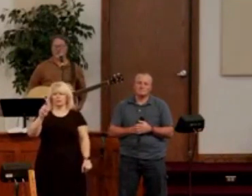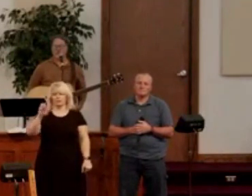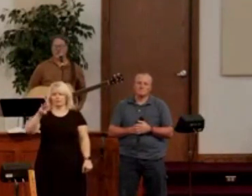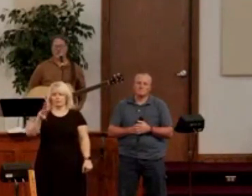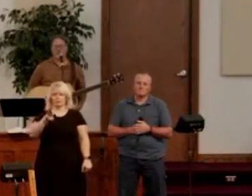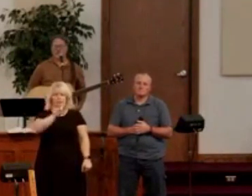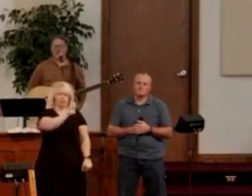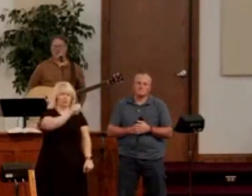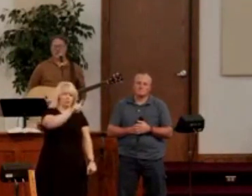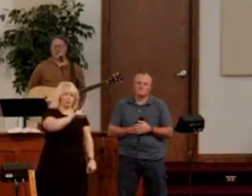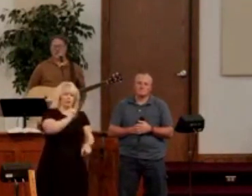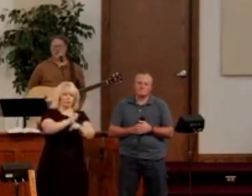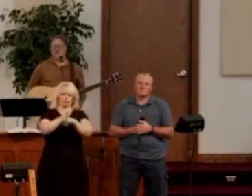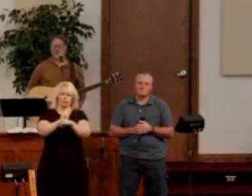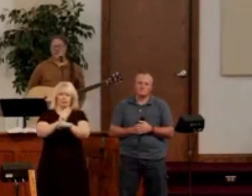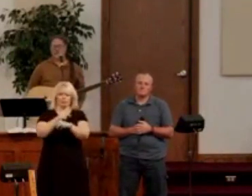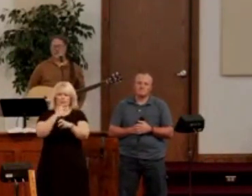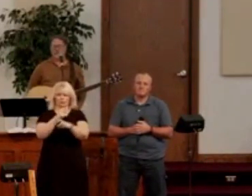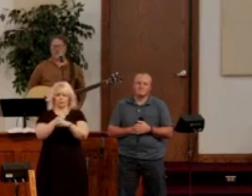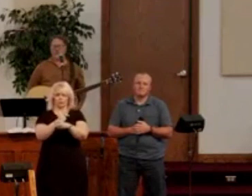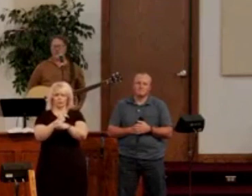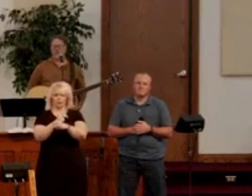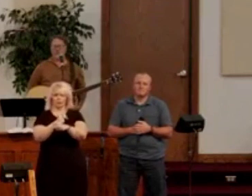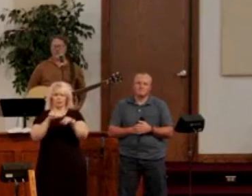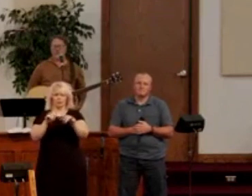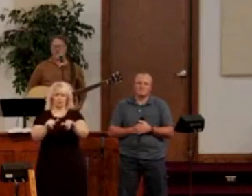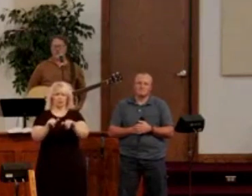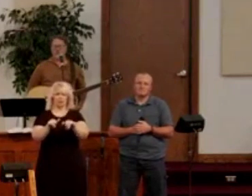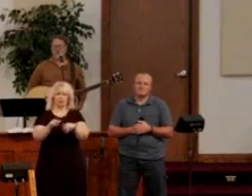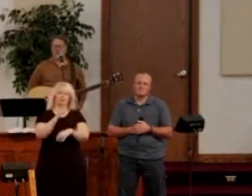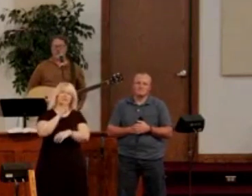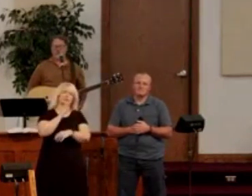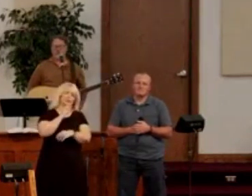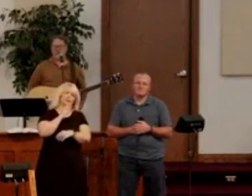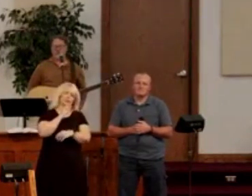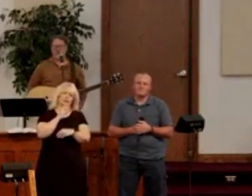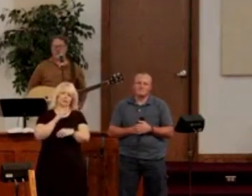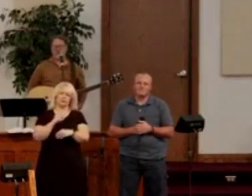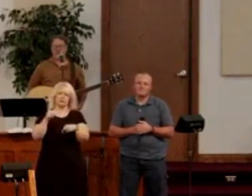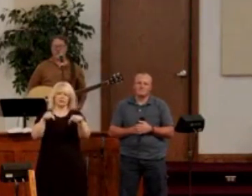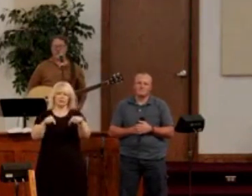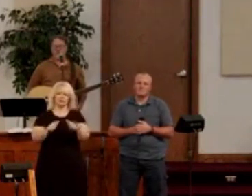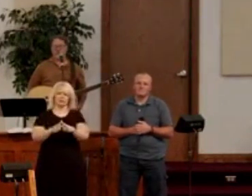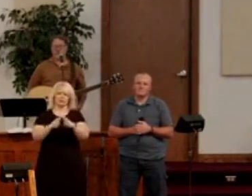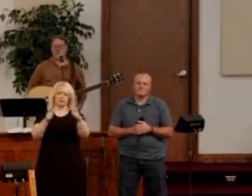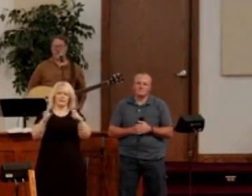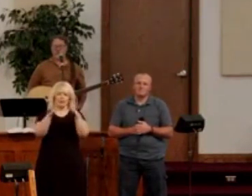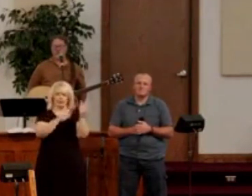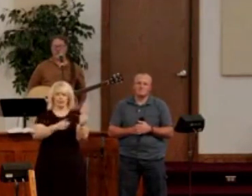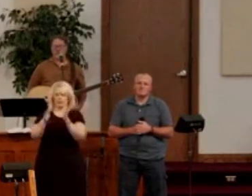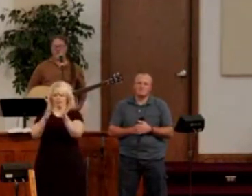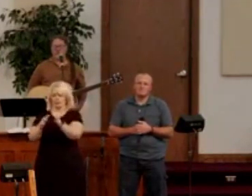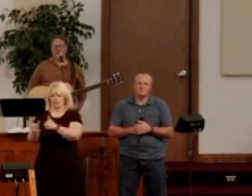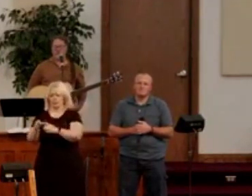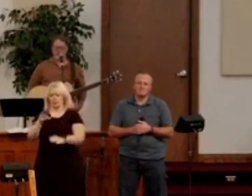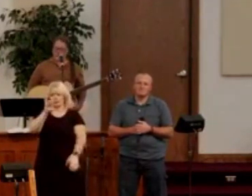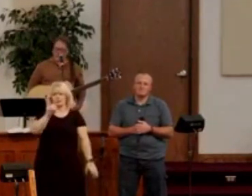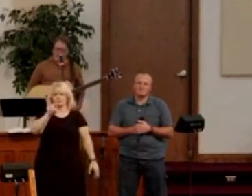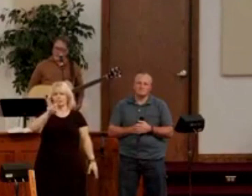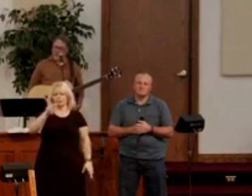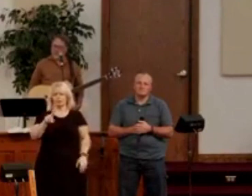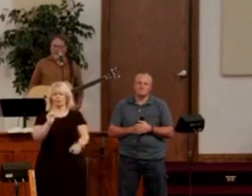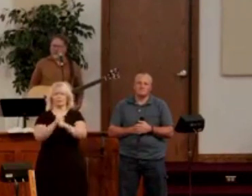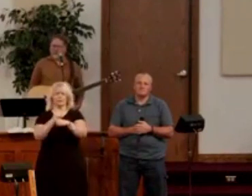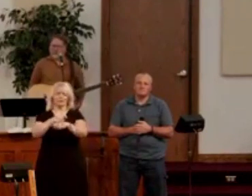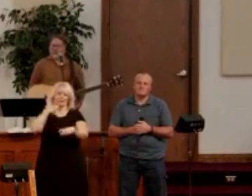this. They've stayed in contact with the different contractors. We've had the bids. This has been a big process, and COVID has made it hard,